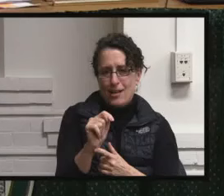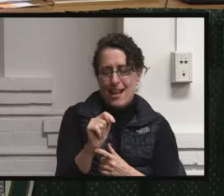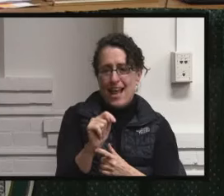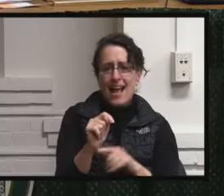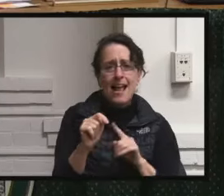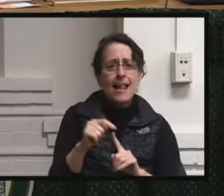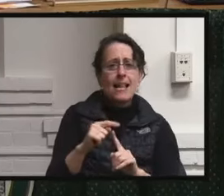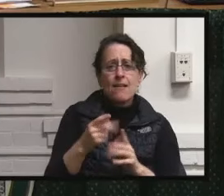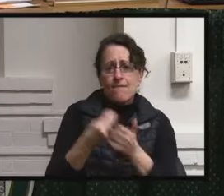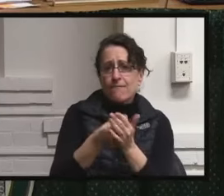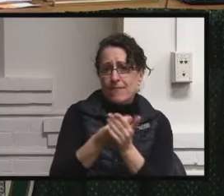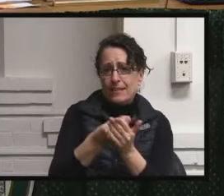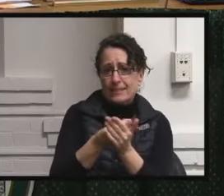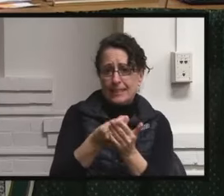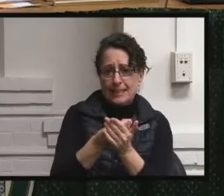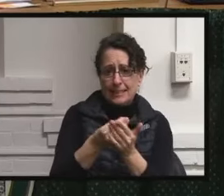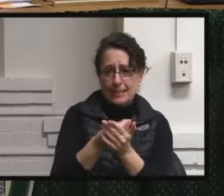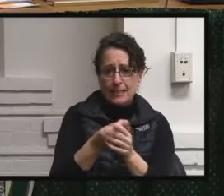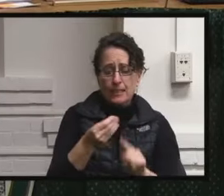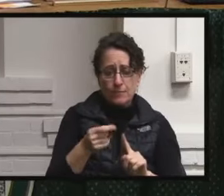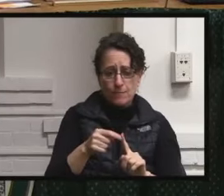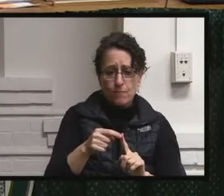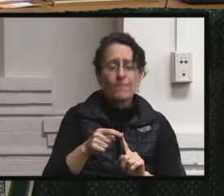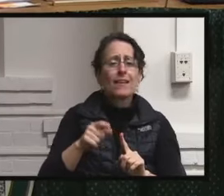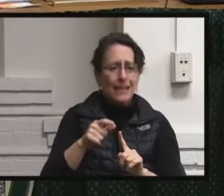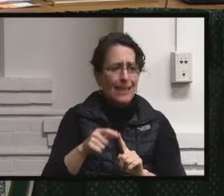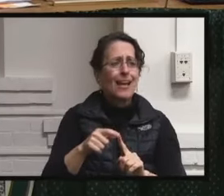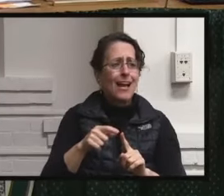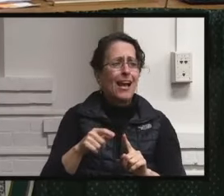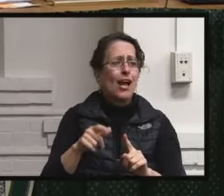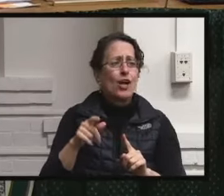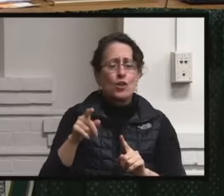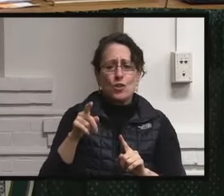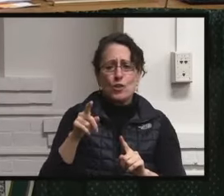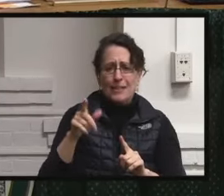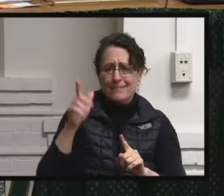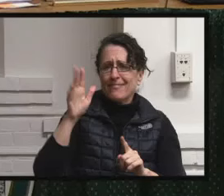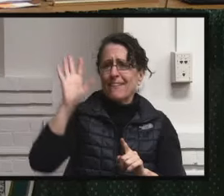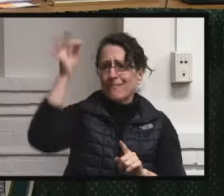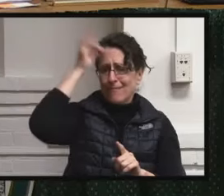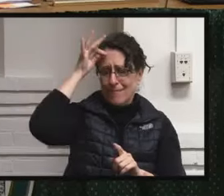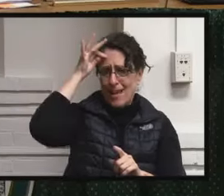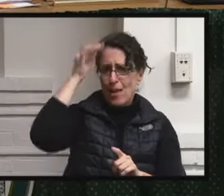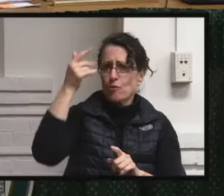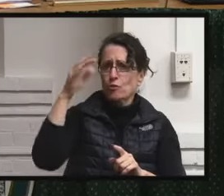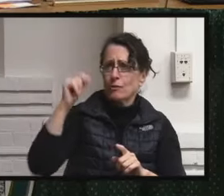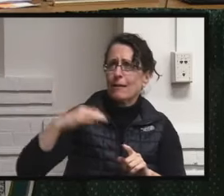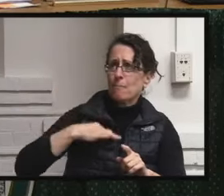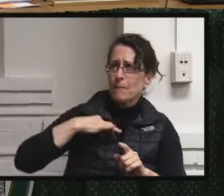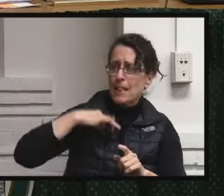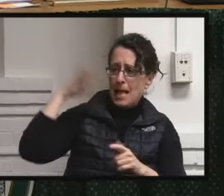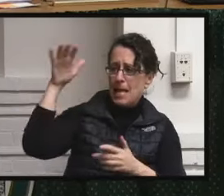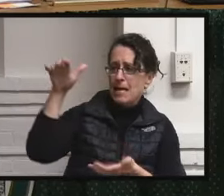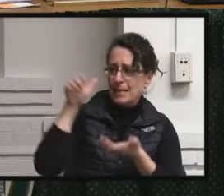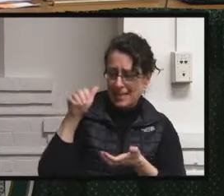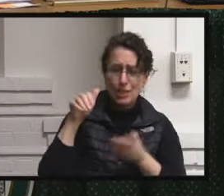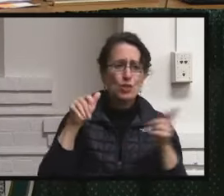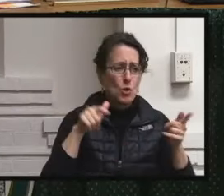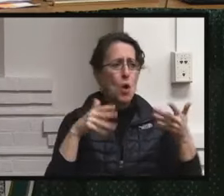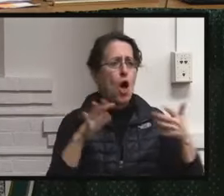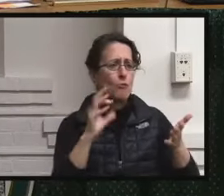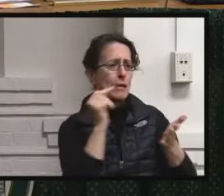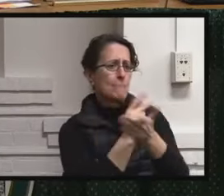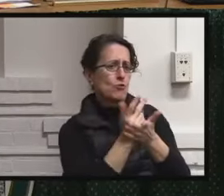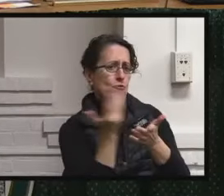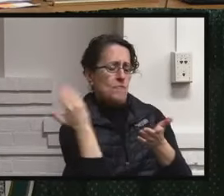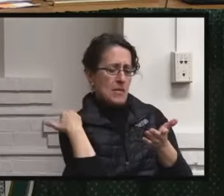for work that you have previously approved and through a federal grant process, and it's going to be continuing on now, funded